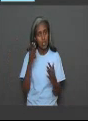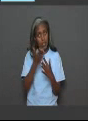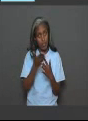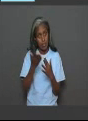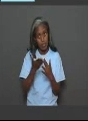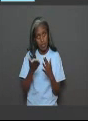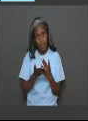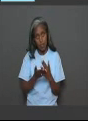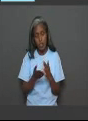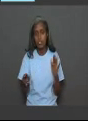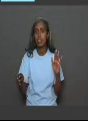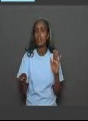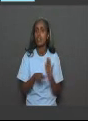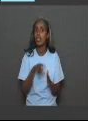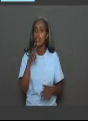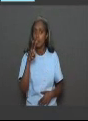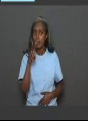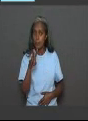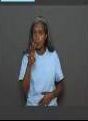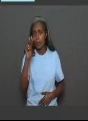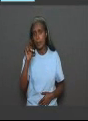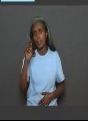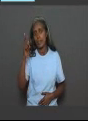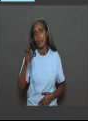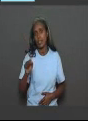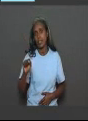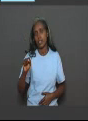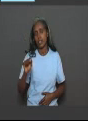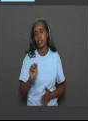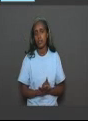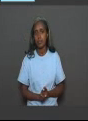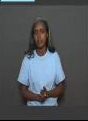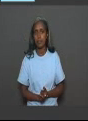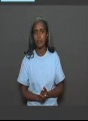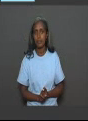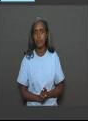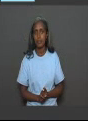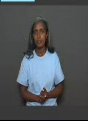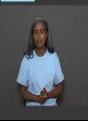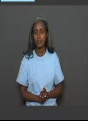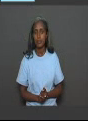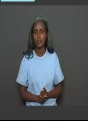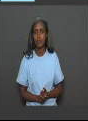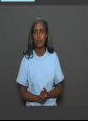during the interval is -2 meters per second.